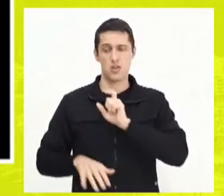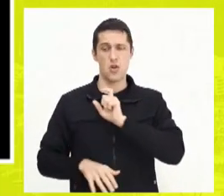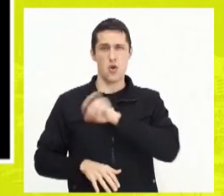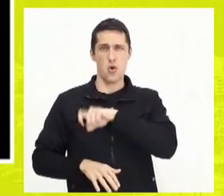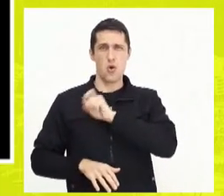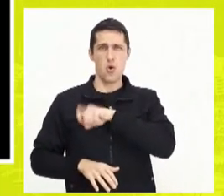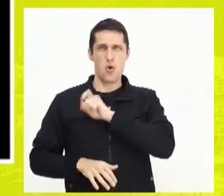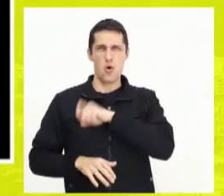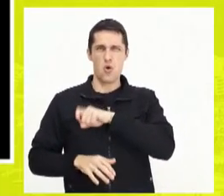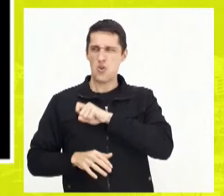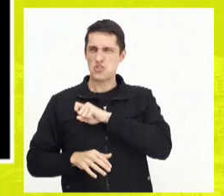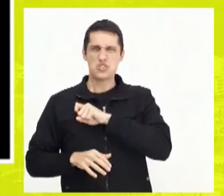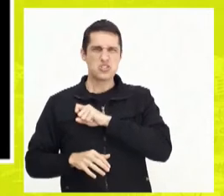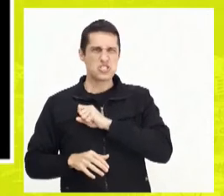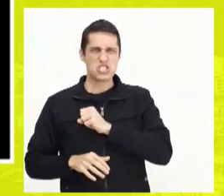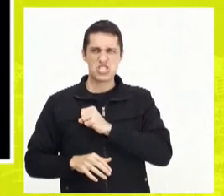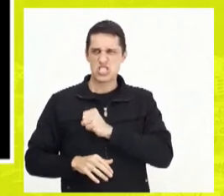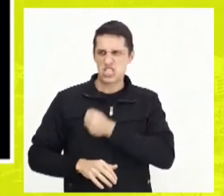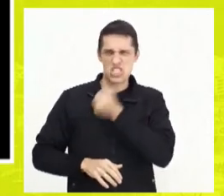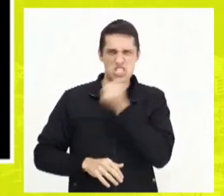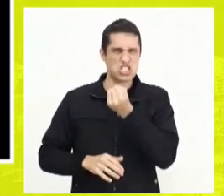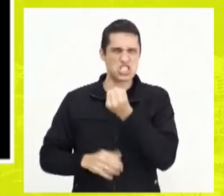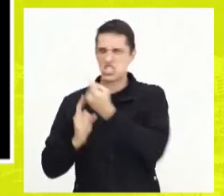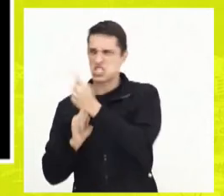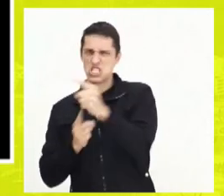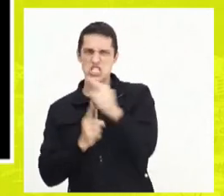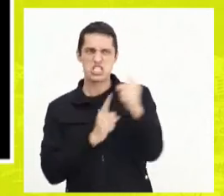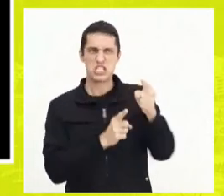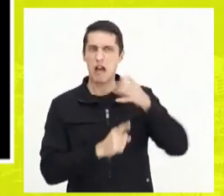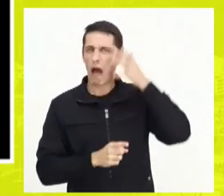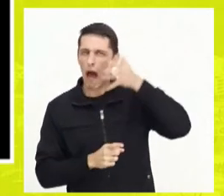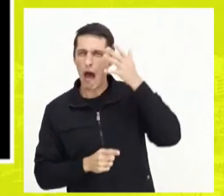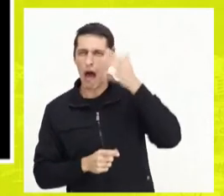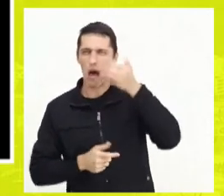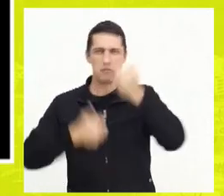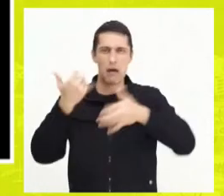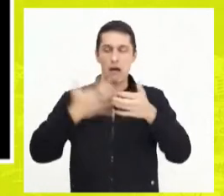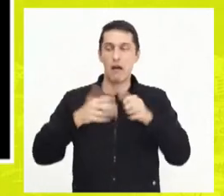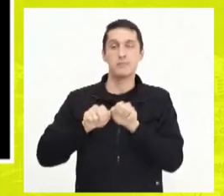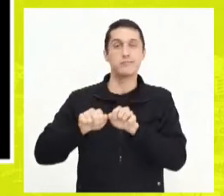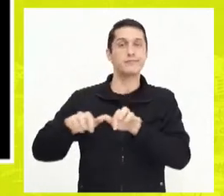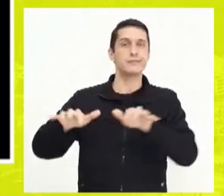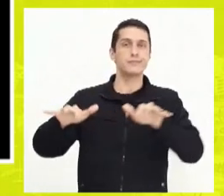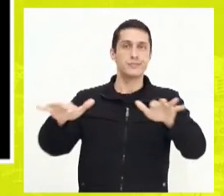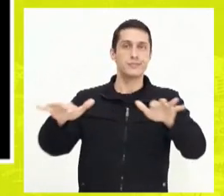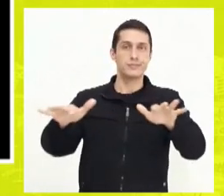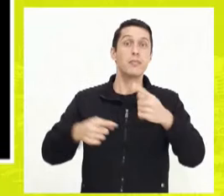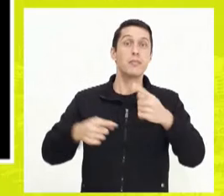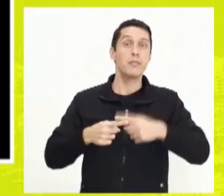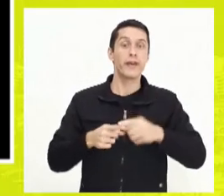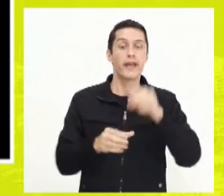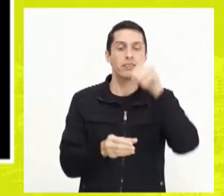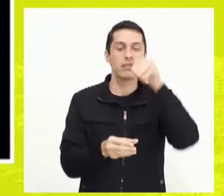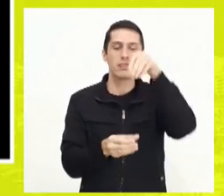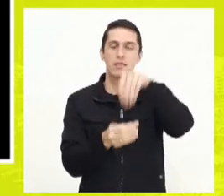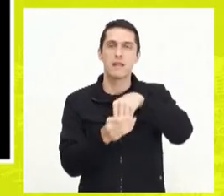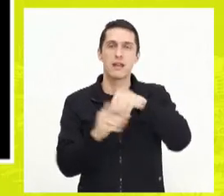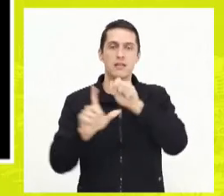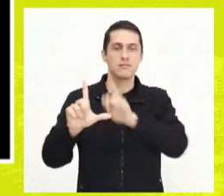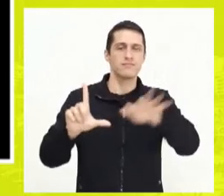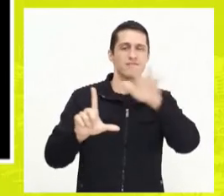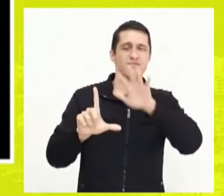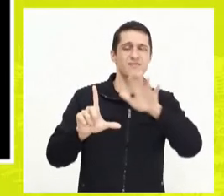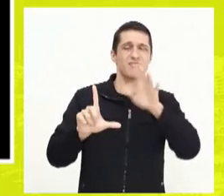and by the way they are produced and then the looks that they use the layouts this aesthetics